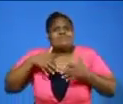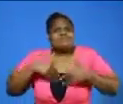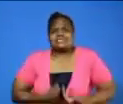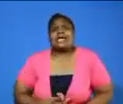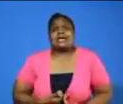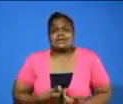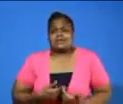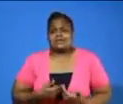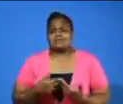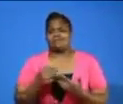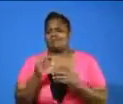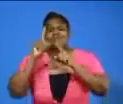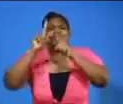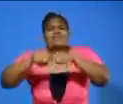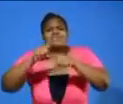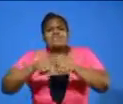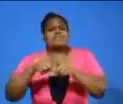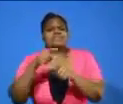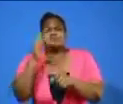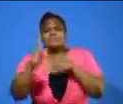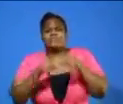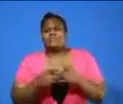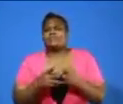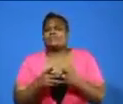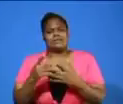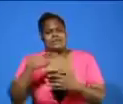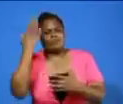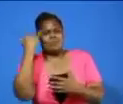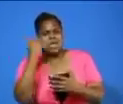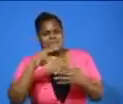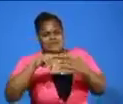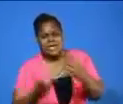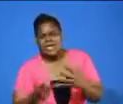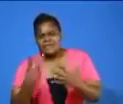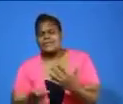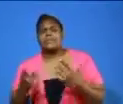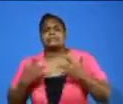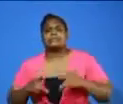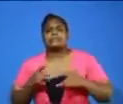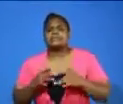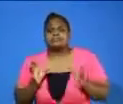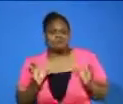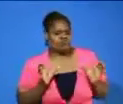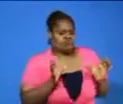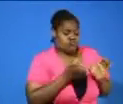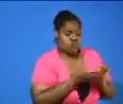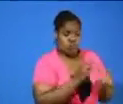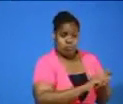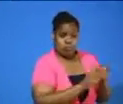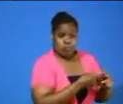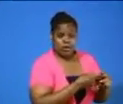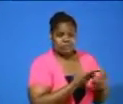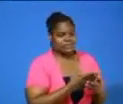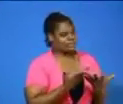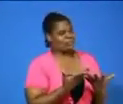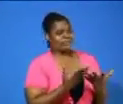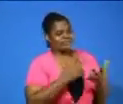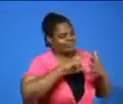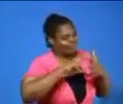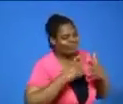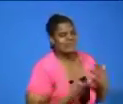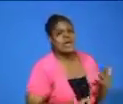trusted failed you. You're tired of taking people into your inner circle because they've let you